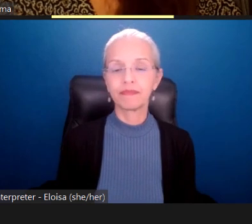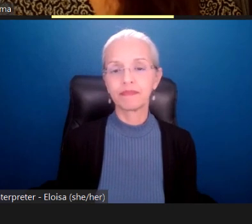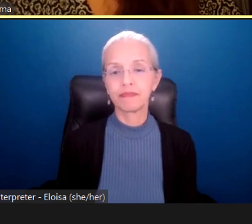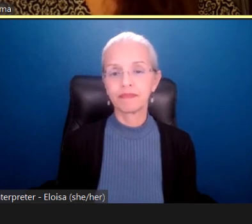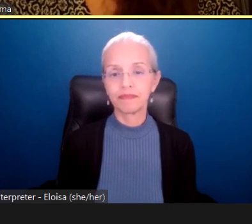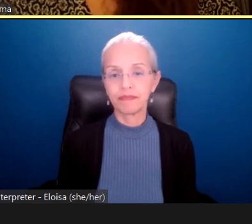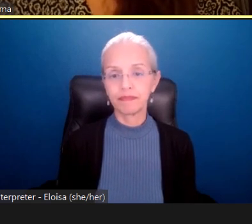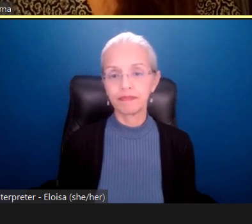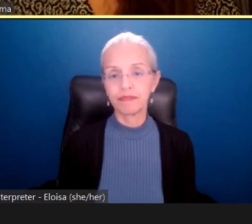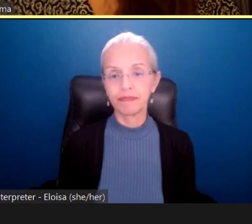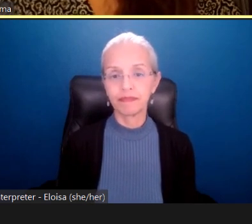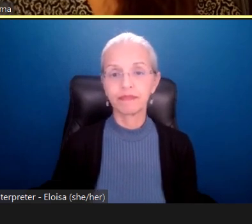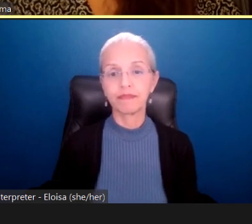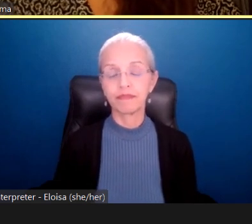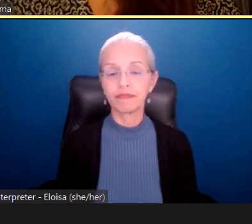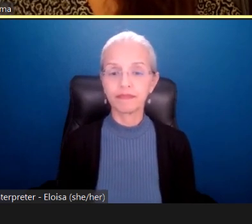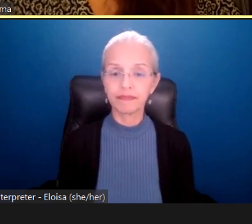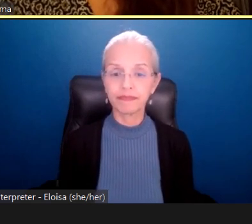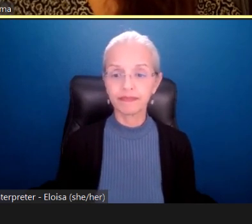Could be.